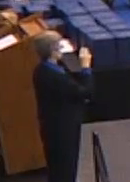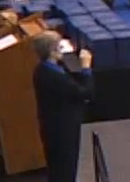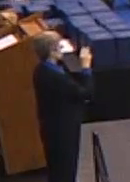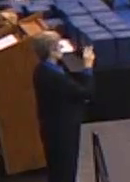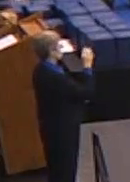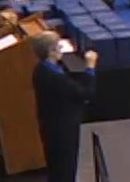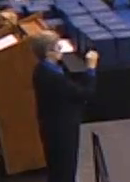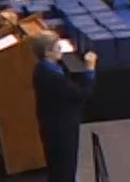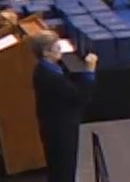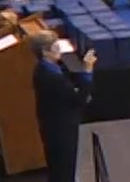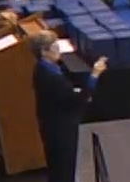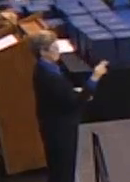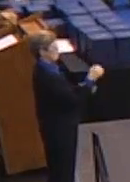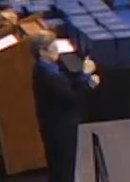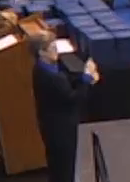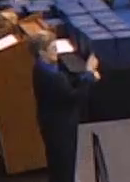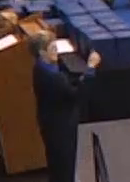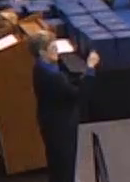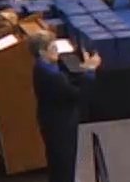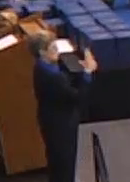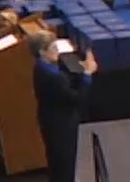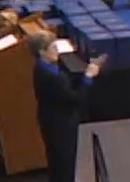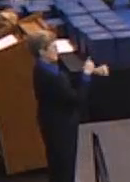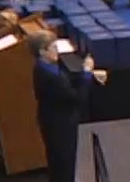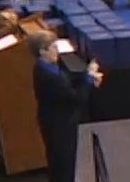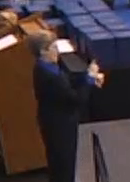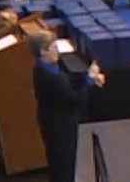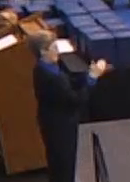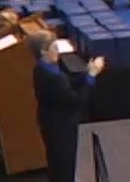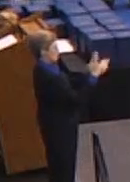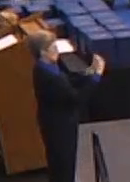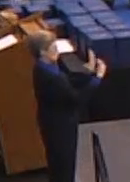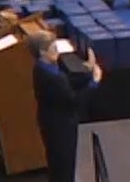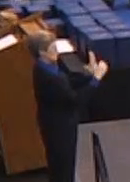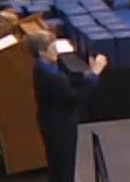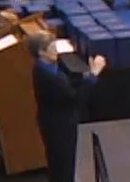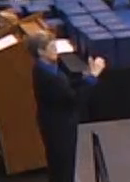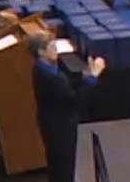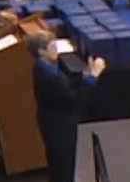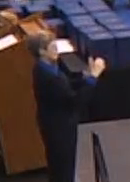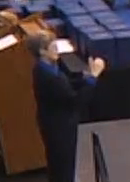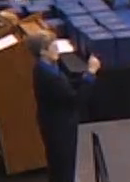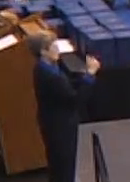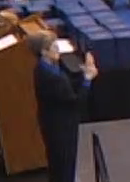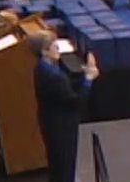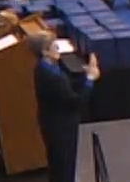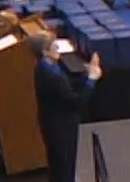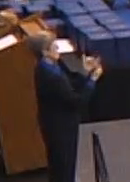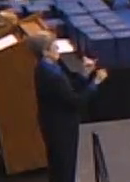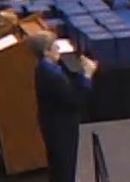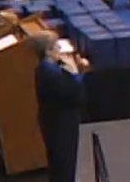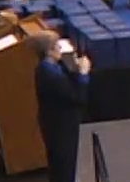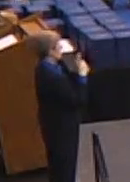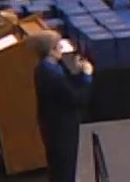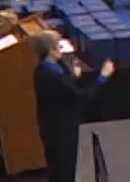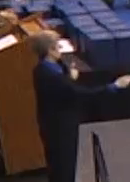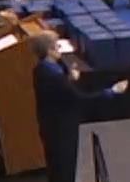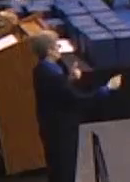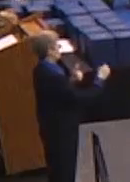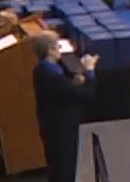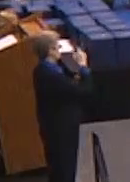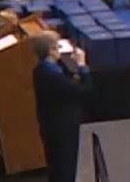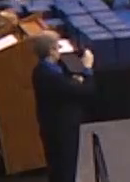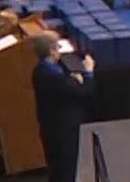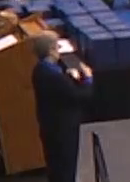of the Agenda Setting House Rules Committee. He will continue to serve as chairman of the Madison County Legislative Committee and